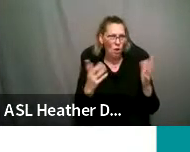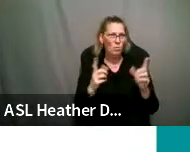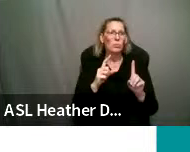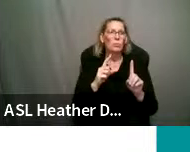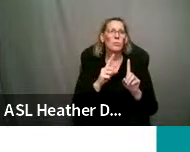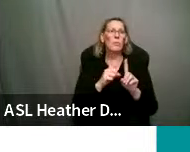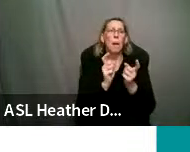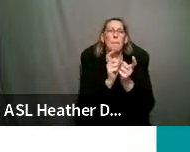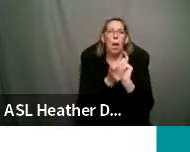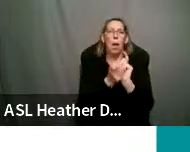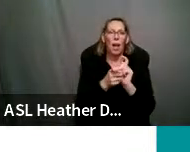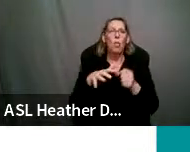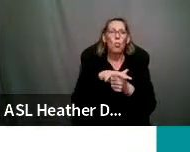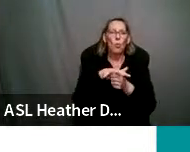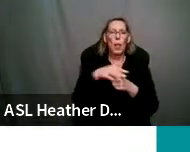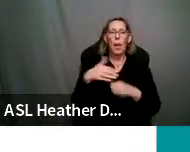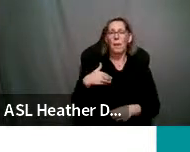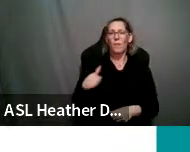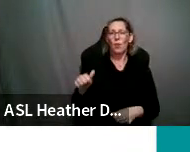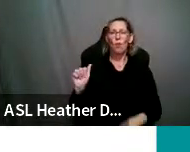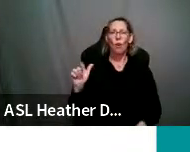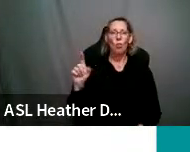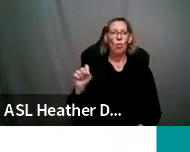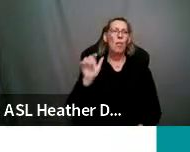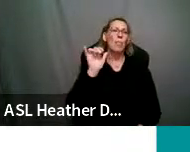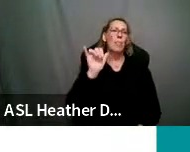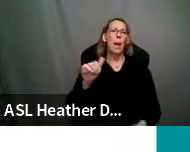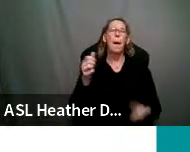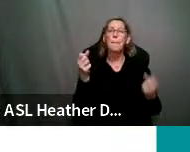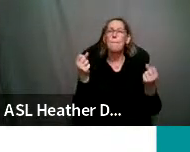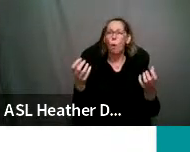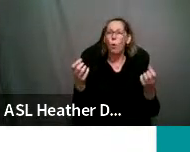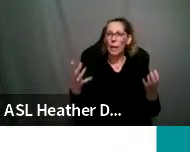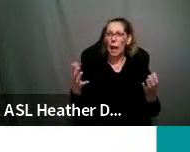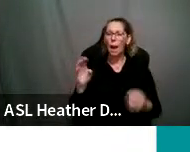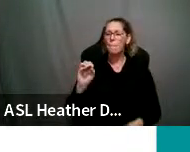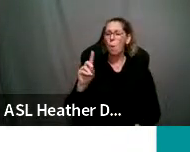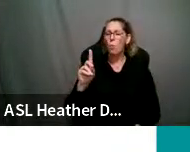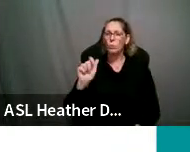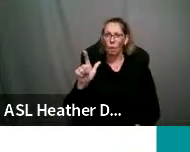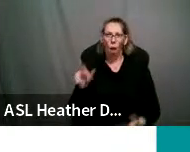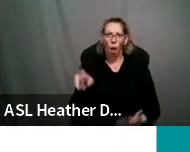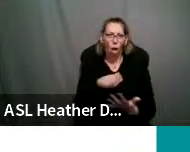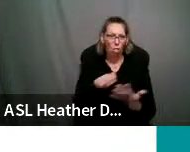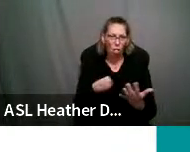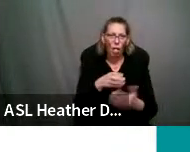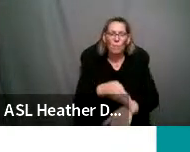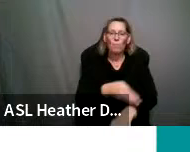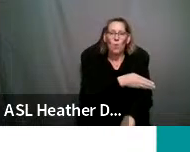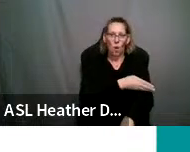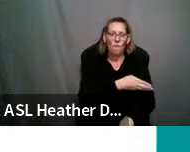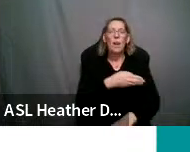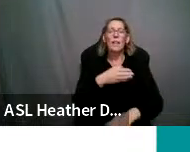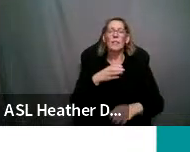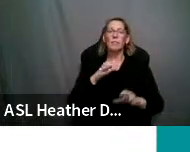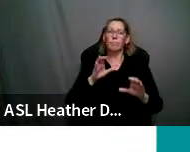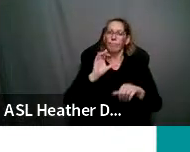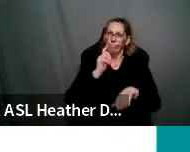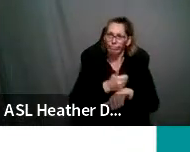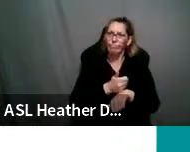preferred alternative is a set of corridor-wide multimodal improvements to fulfill the program's stated purpose and